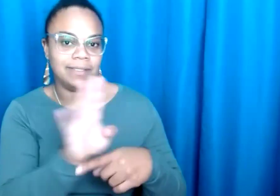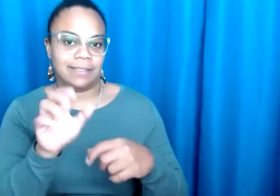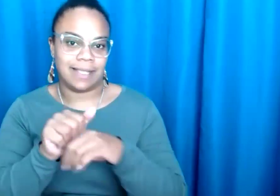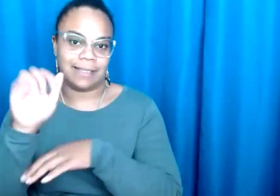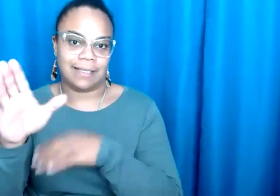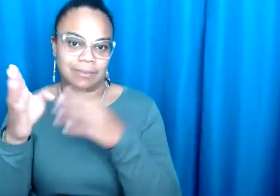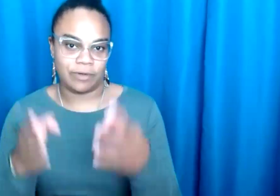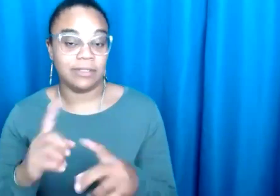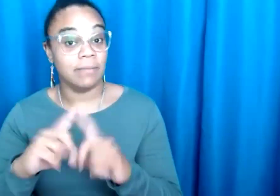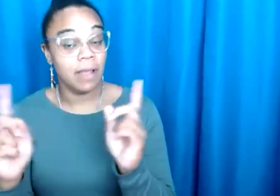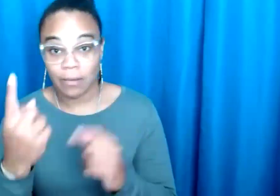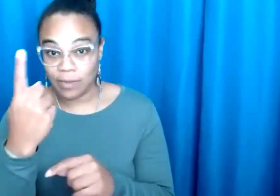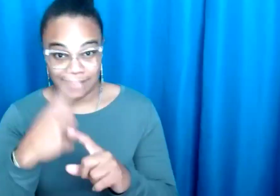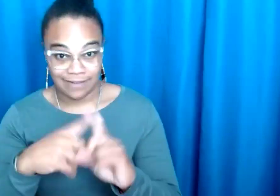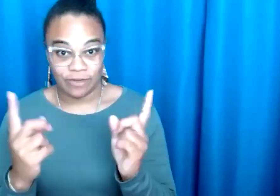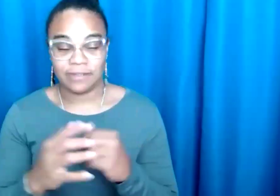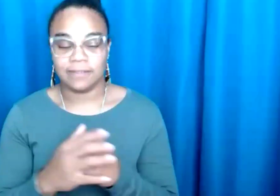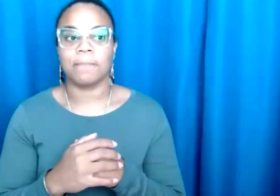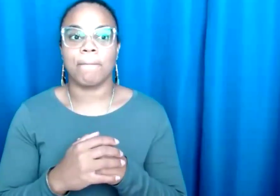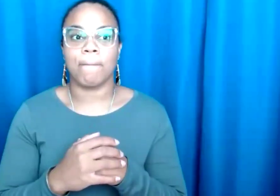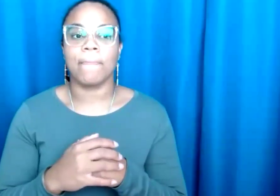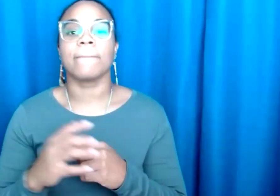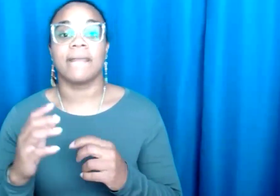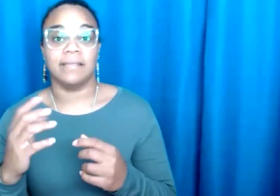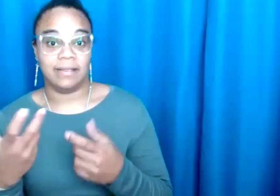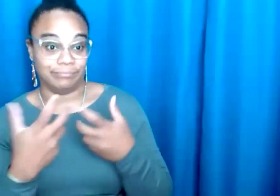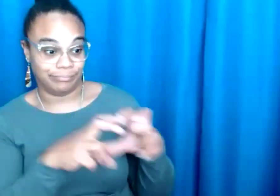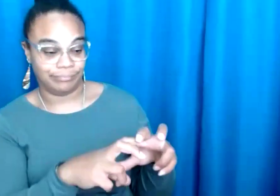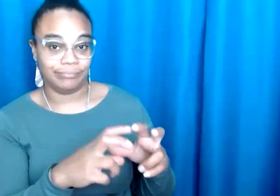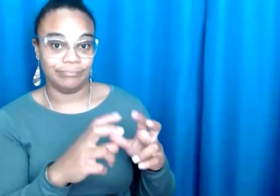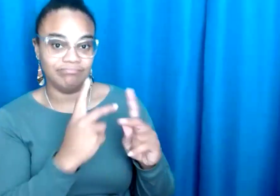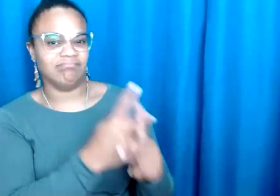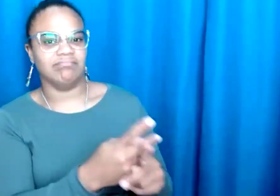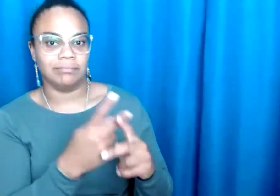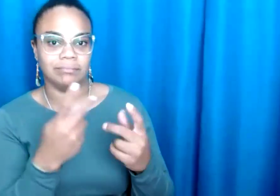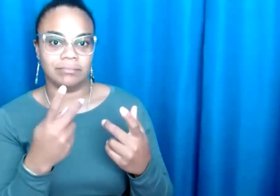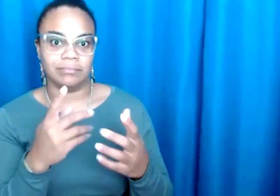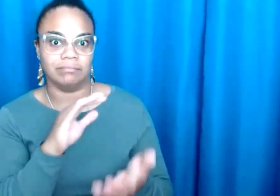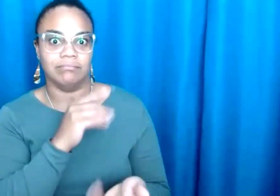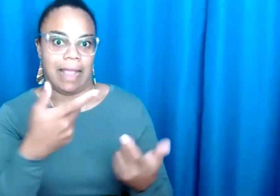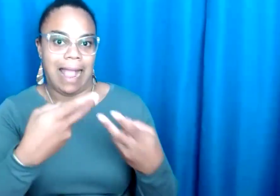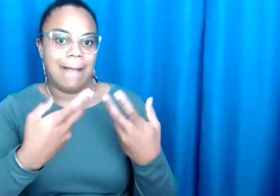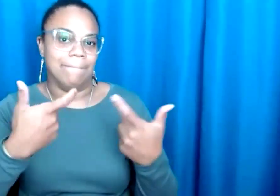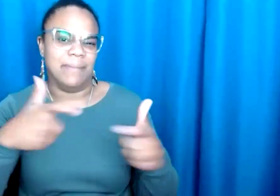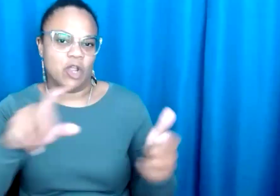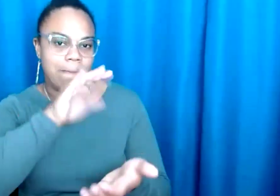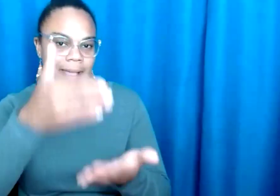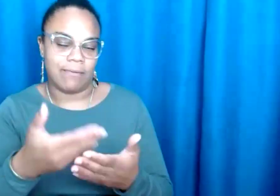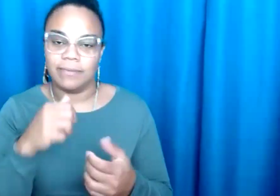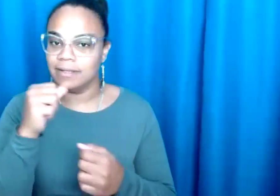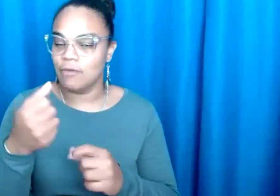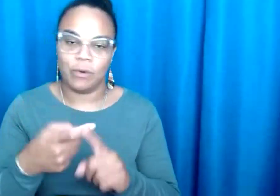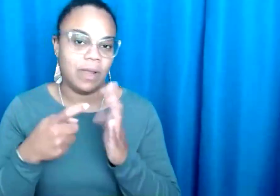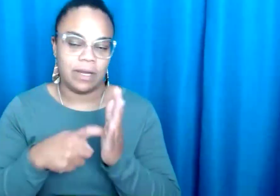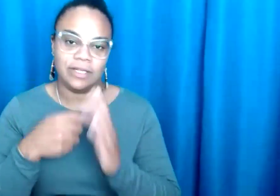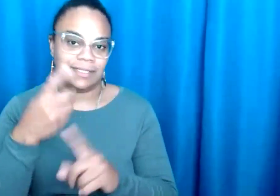The main difference is that it's a larger amount, and so it takes a little bit longer to get, it doesn't take 6 months, but it takes a